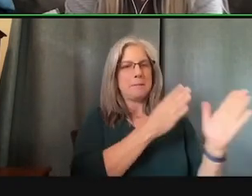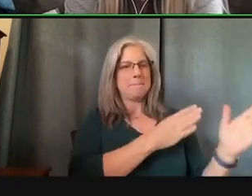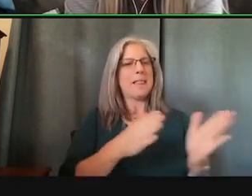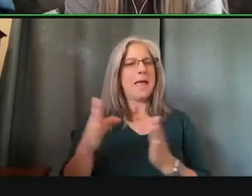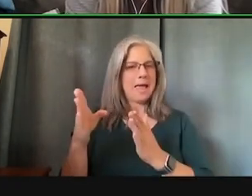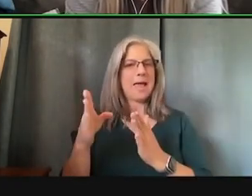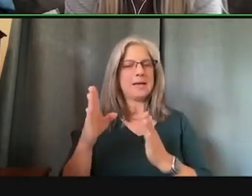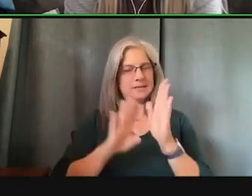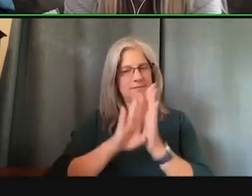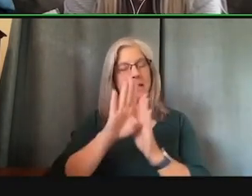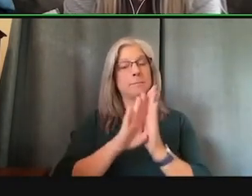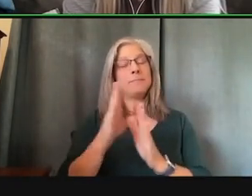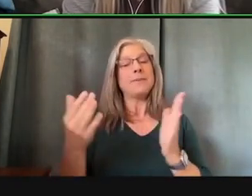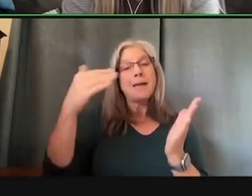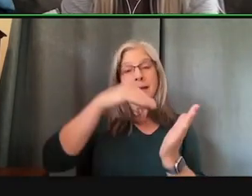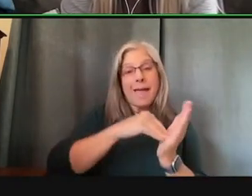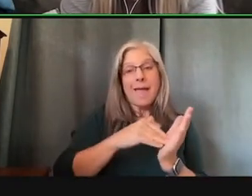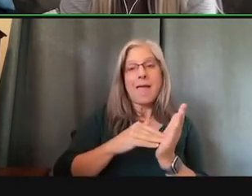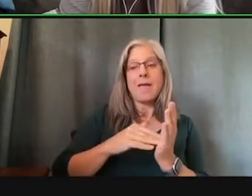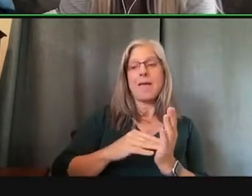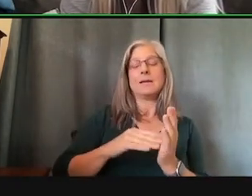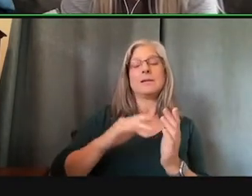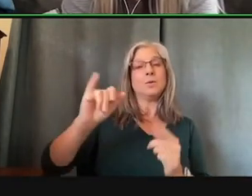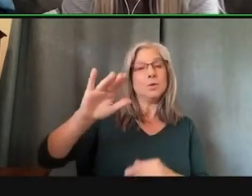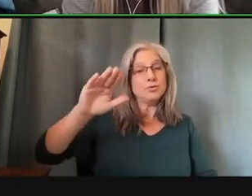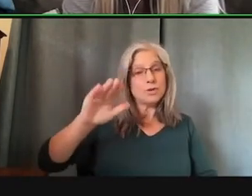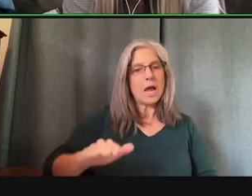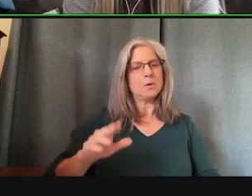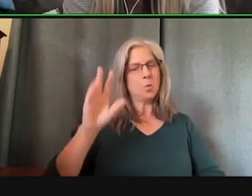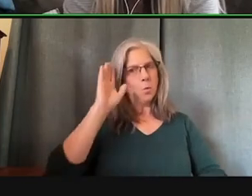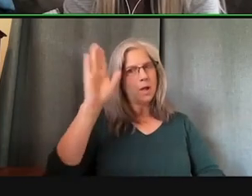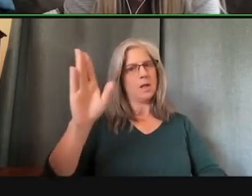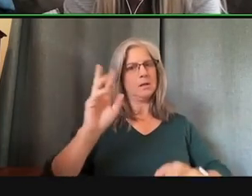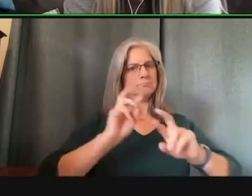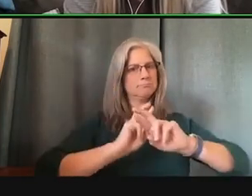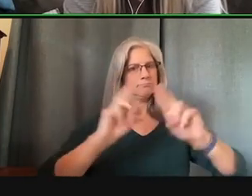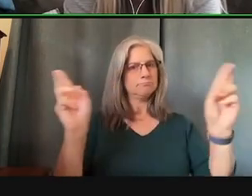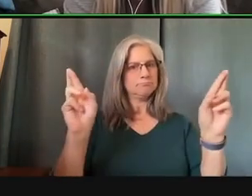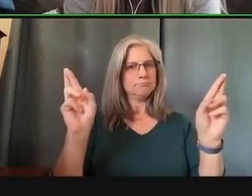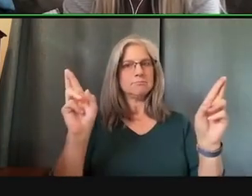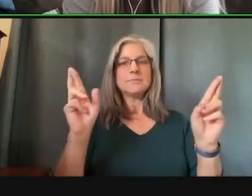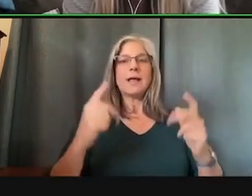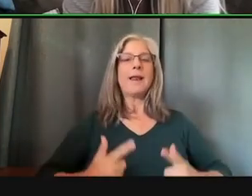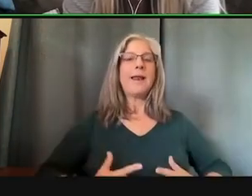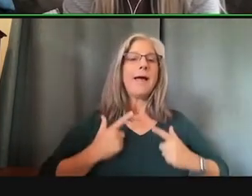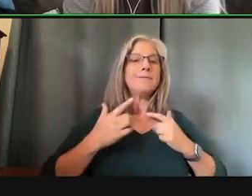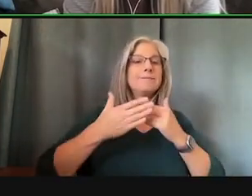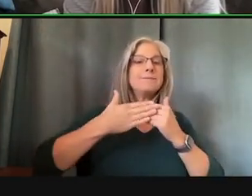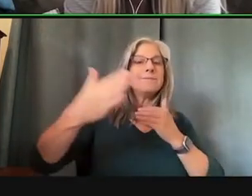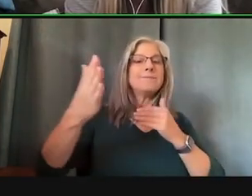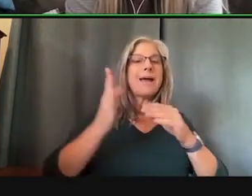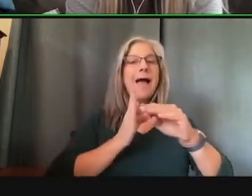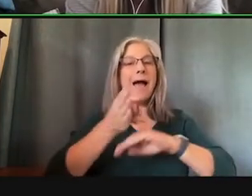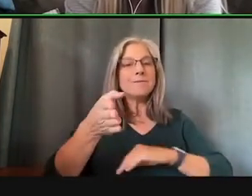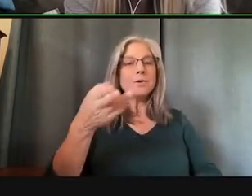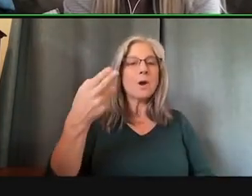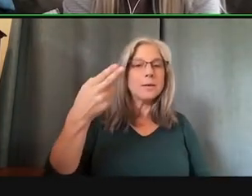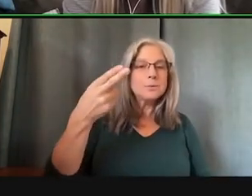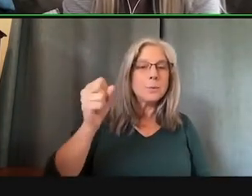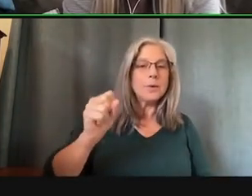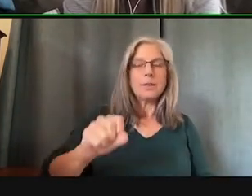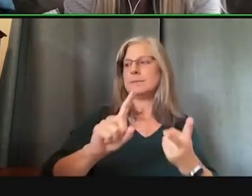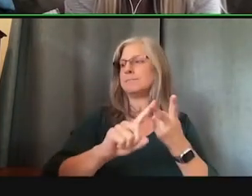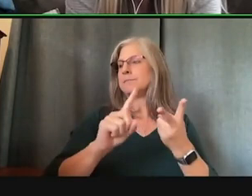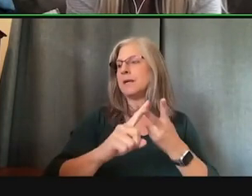to develop a plan for your child so that they're prepared for life beyond high school, life beyond